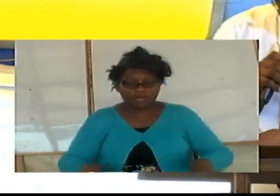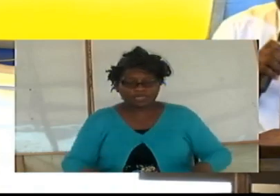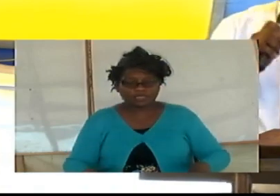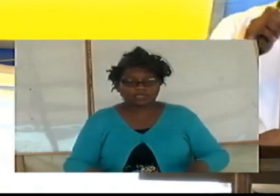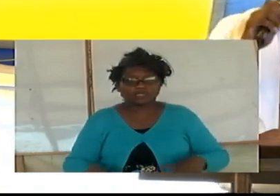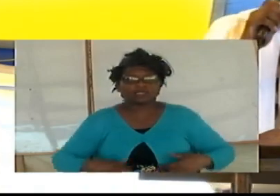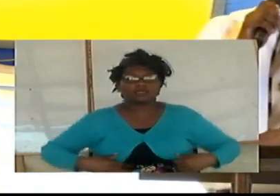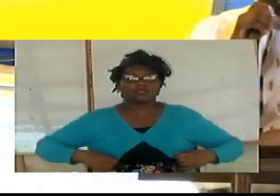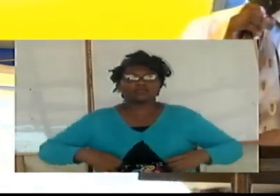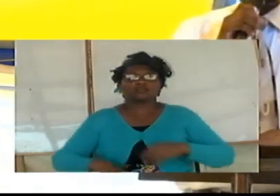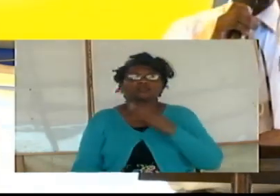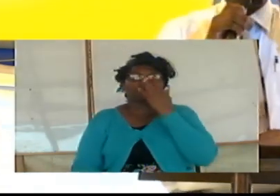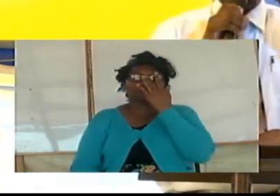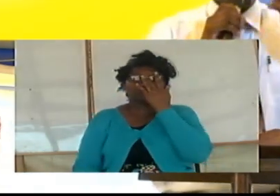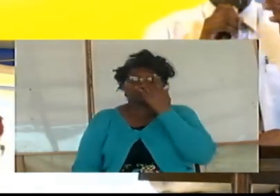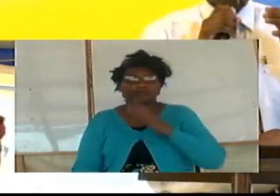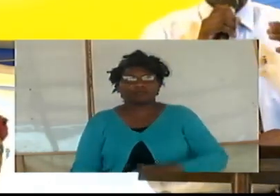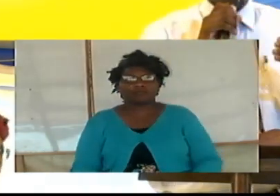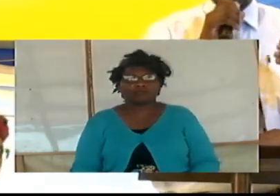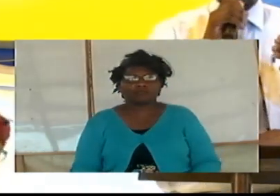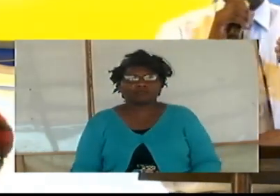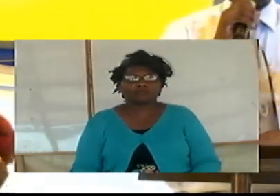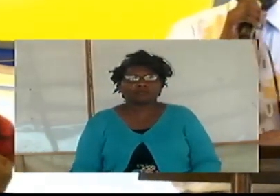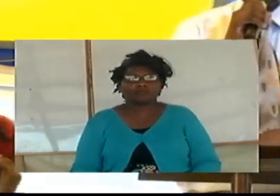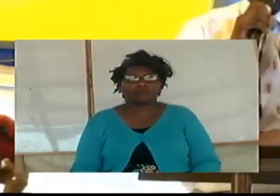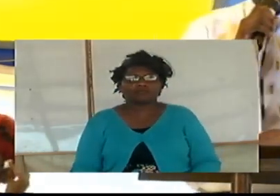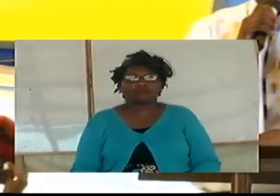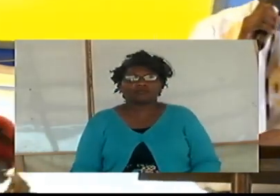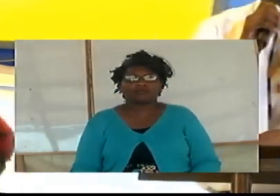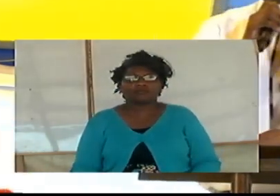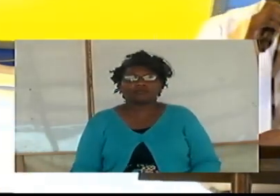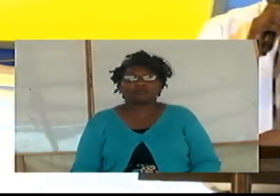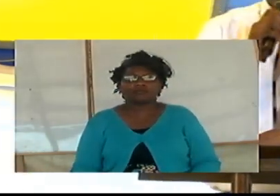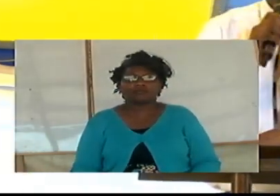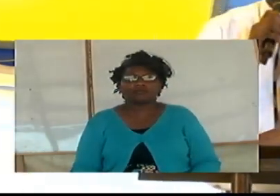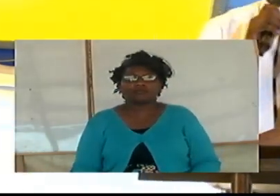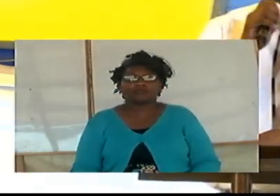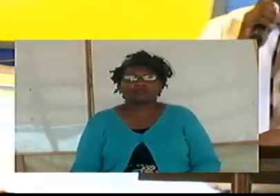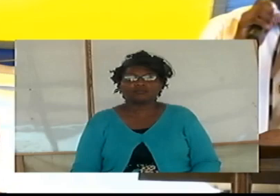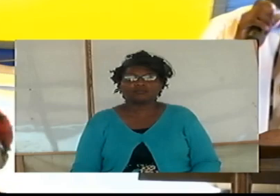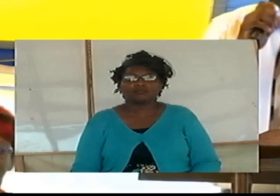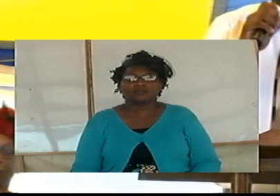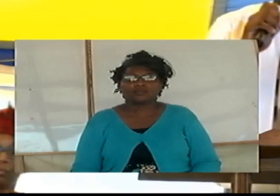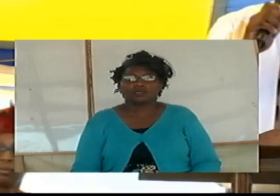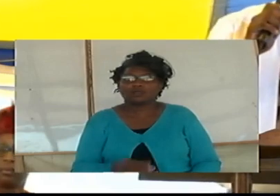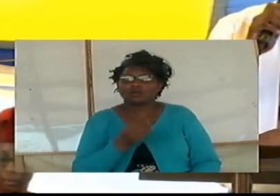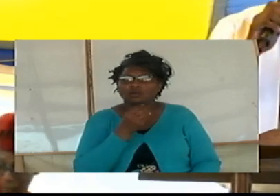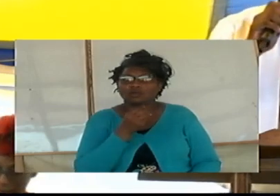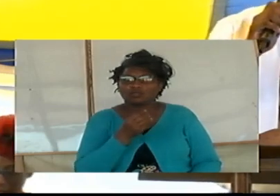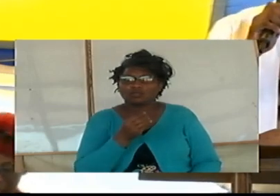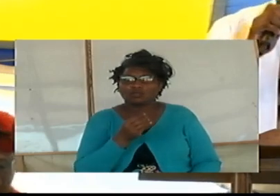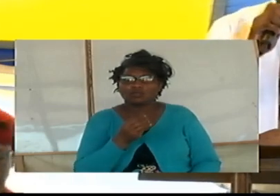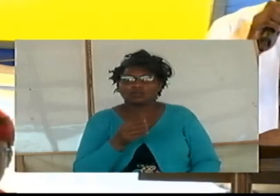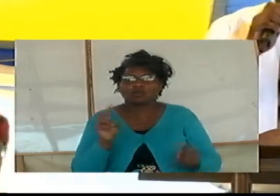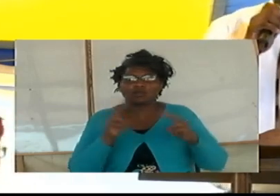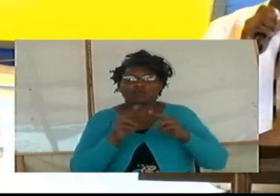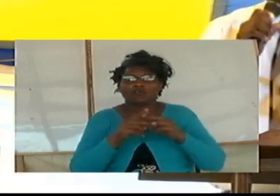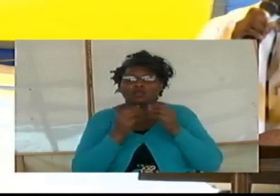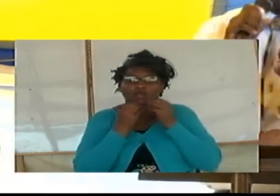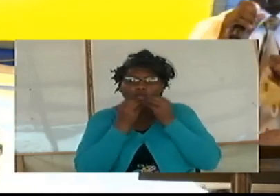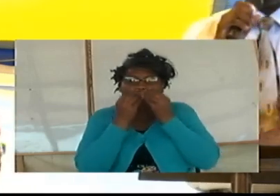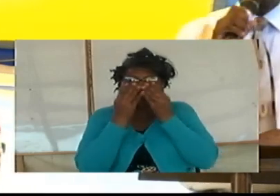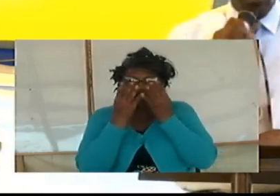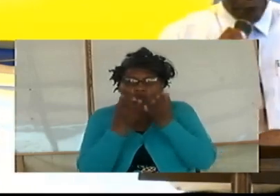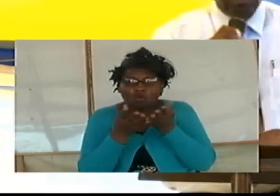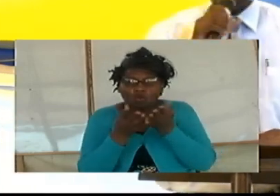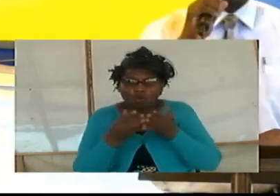Hallelujah. You want to just right now extend a very warm greetings to all those tuning